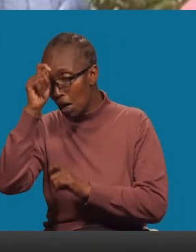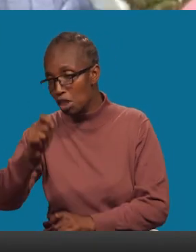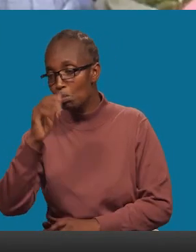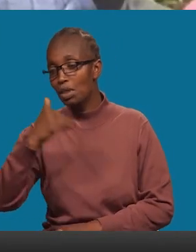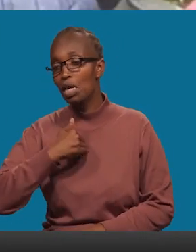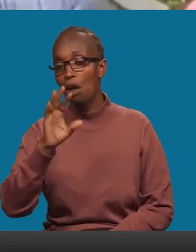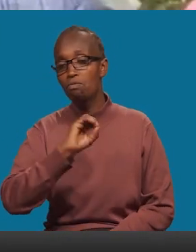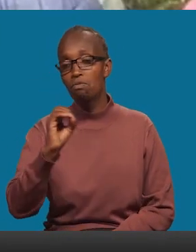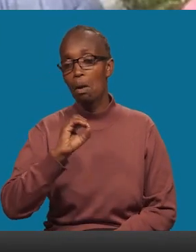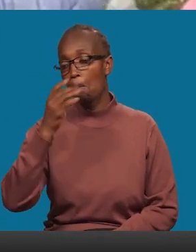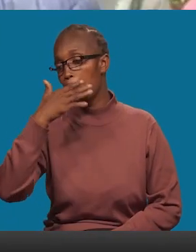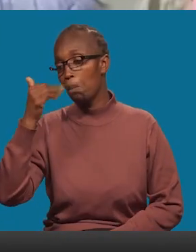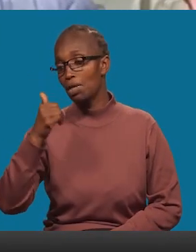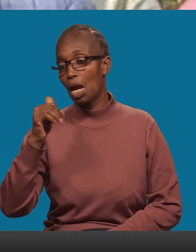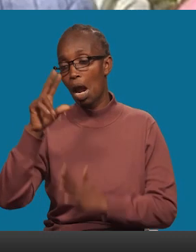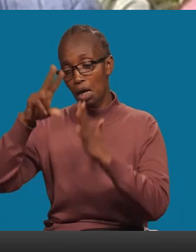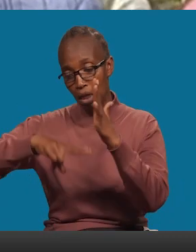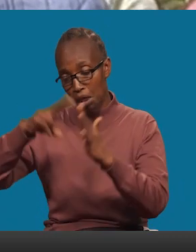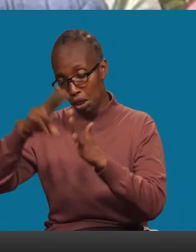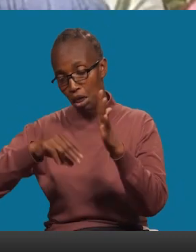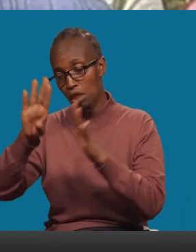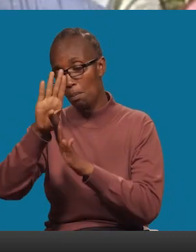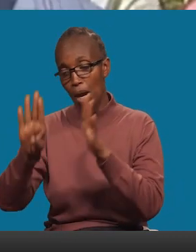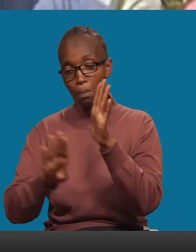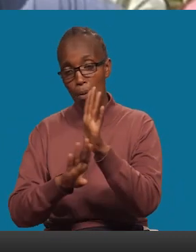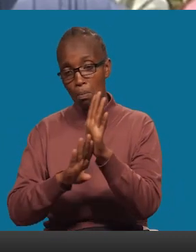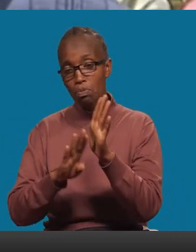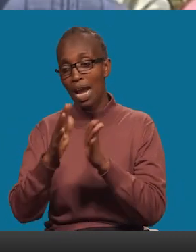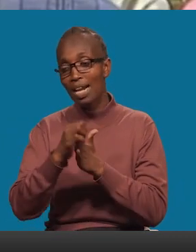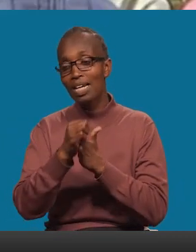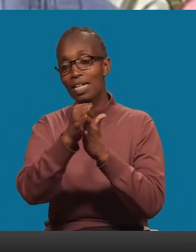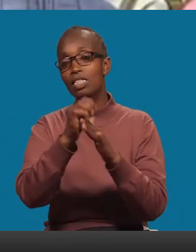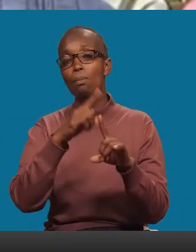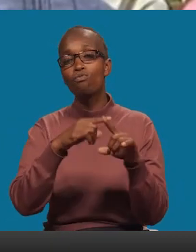mwambie asome kitabu ya Biblia. Uongozi upeana na